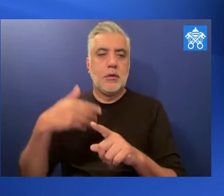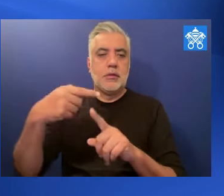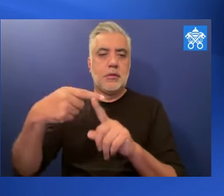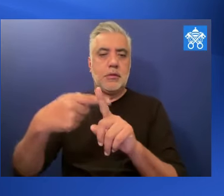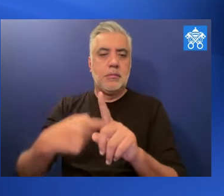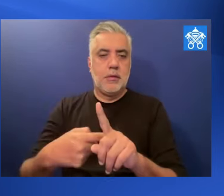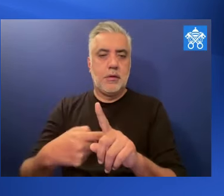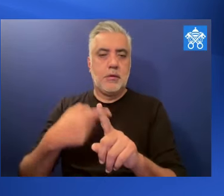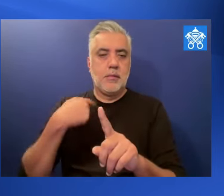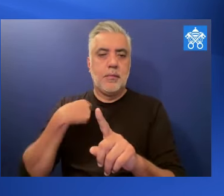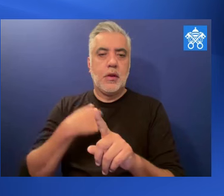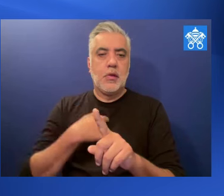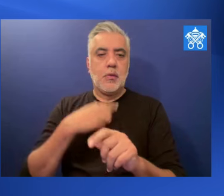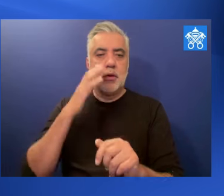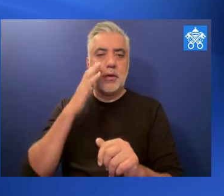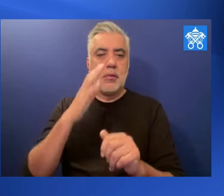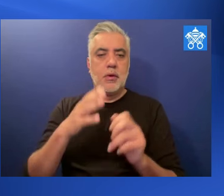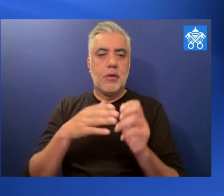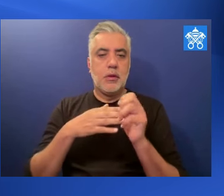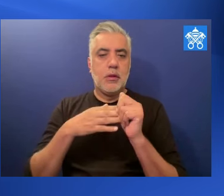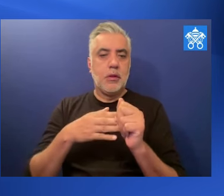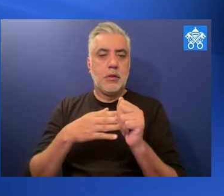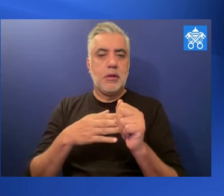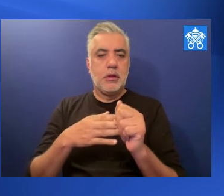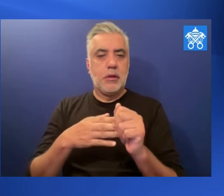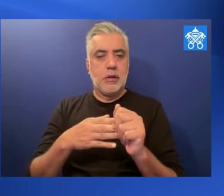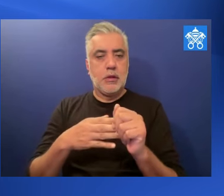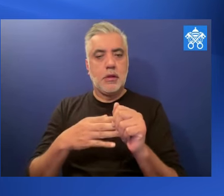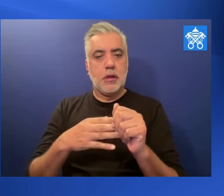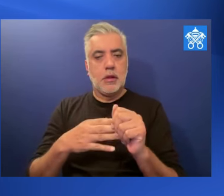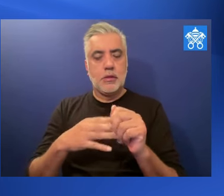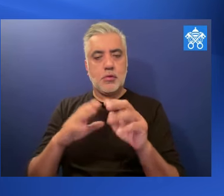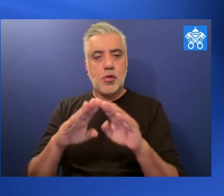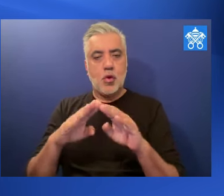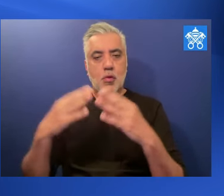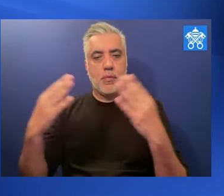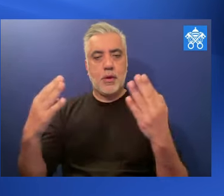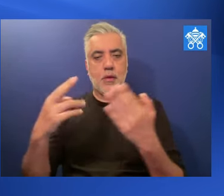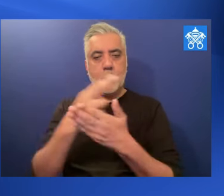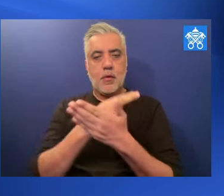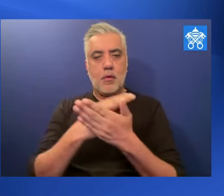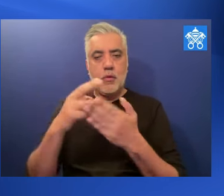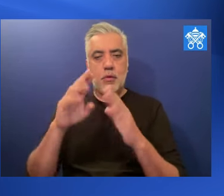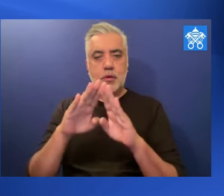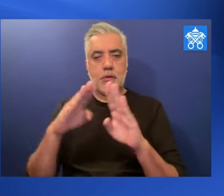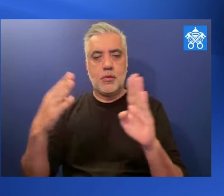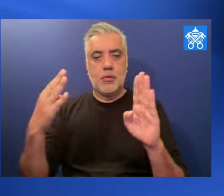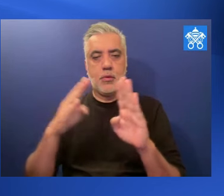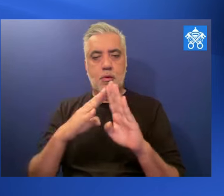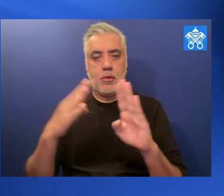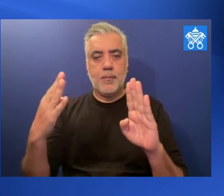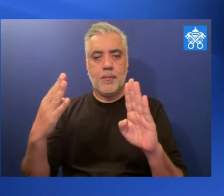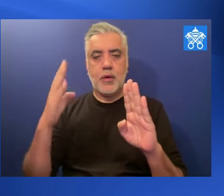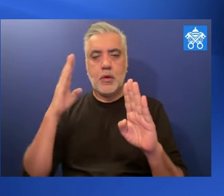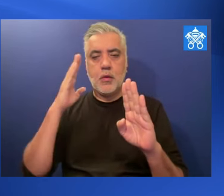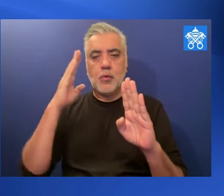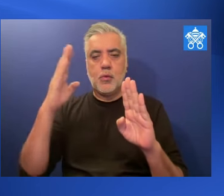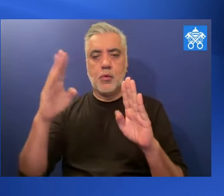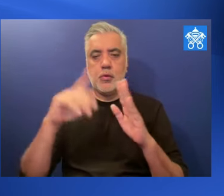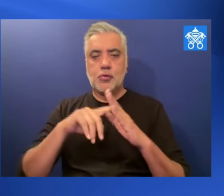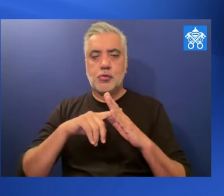will lead us to the opening of the Holy Door, which will mark the beginning of the Jubilee. I invite you to